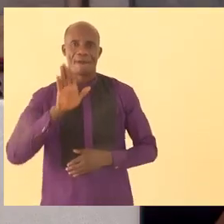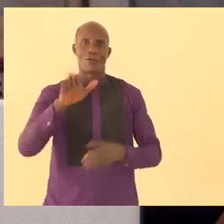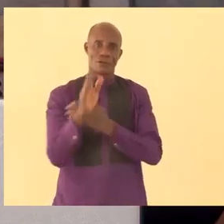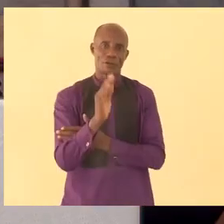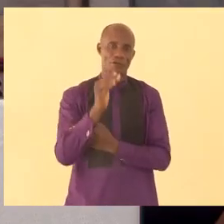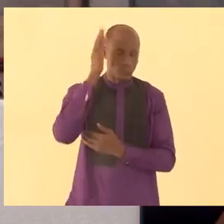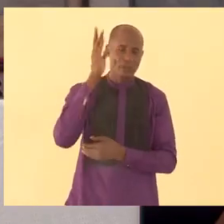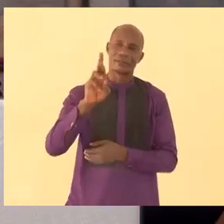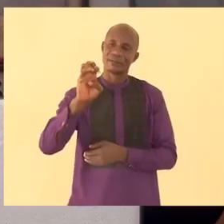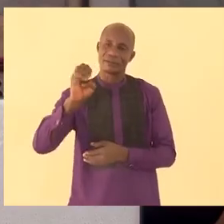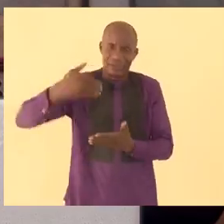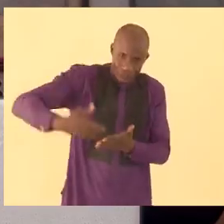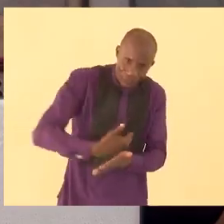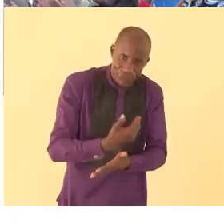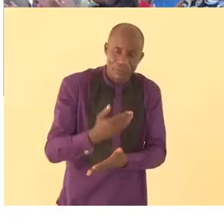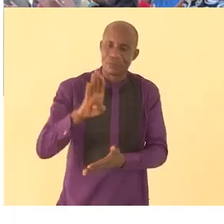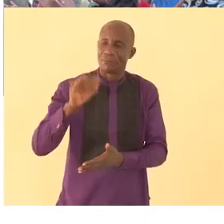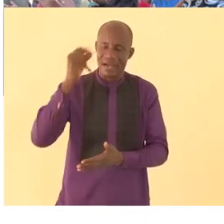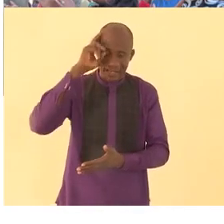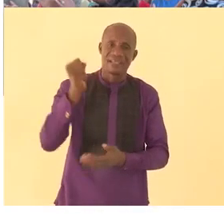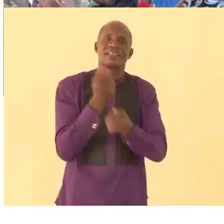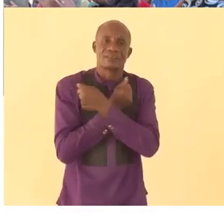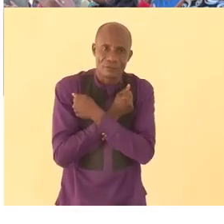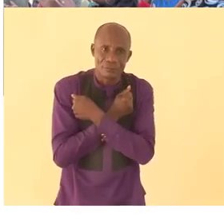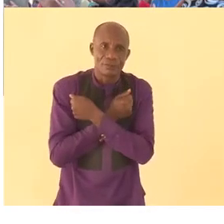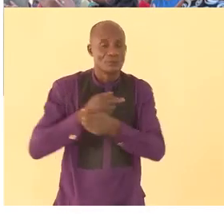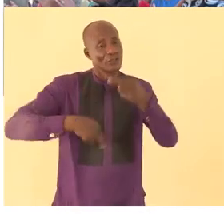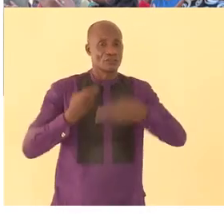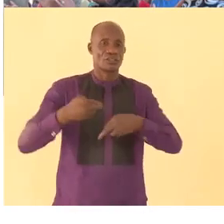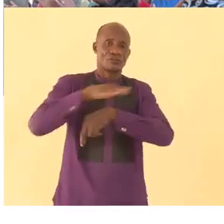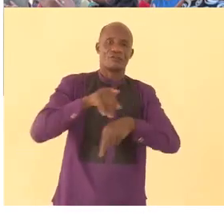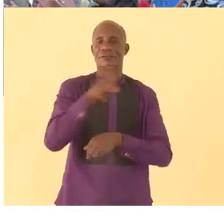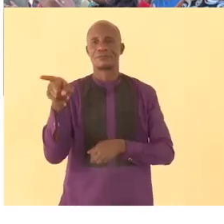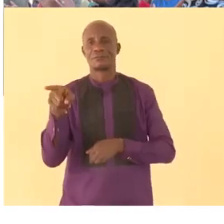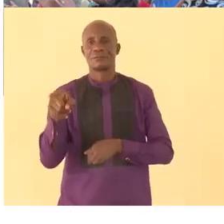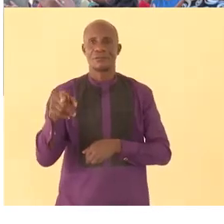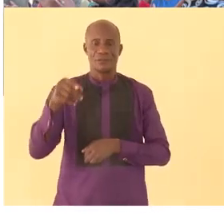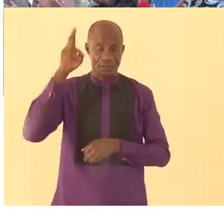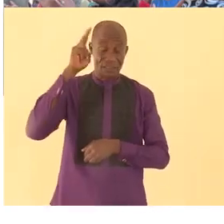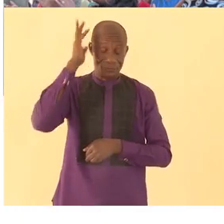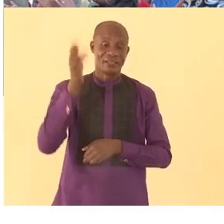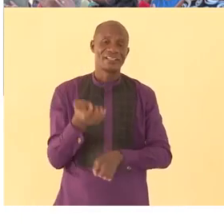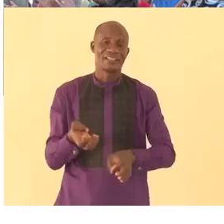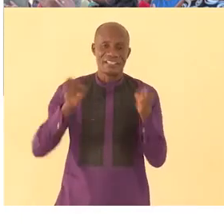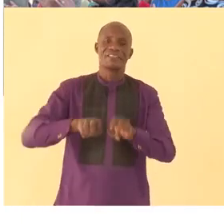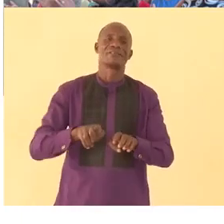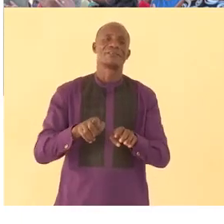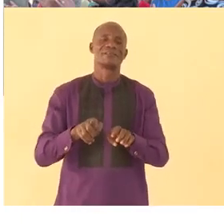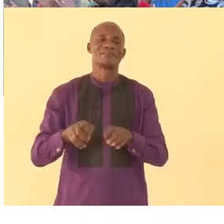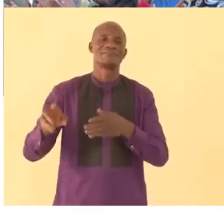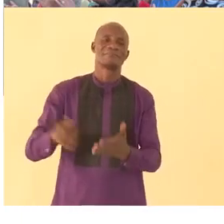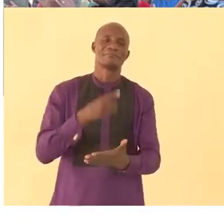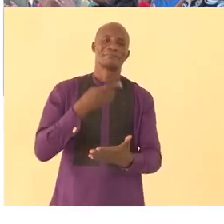Your God will renew you by his love. He will rejoice over you. He will even dance.